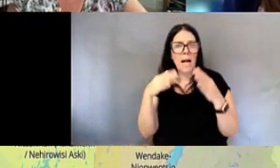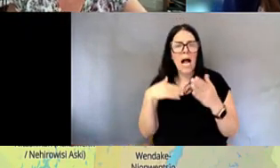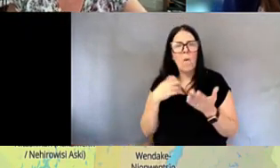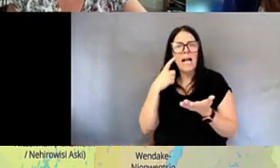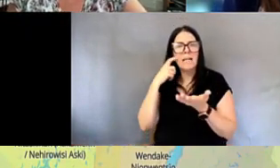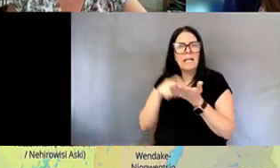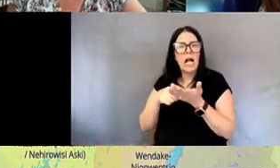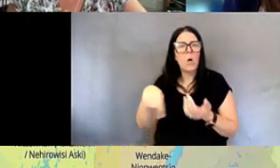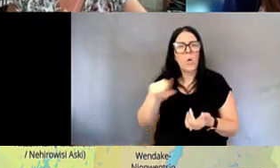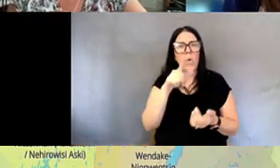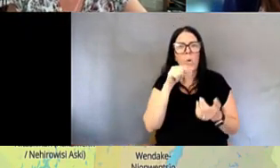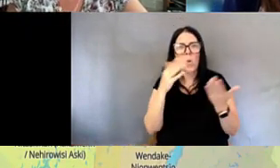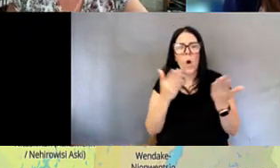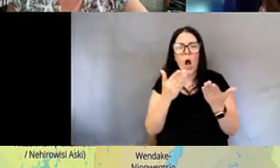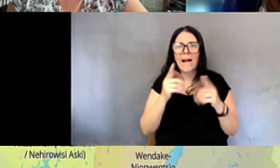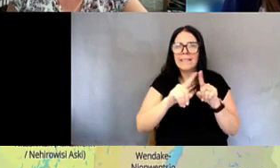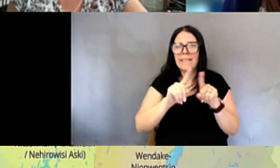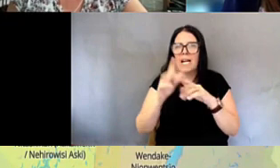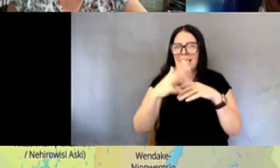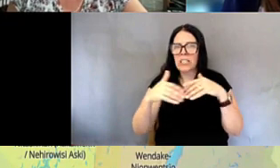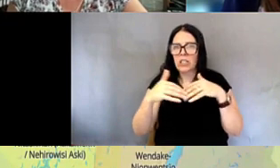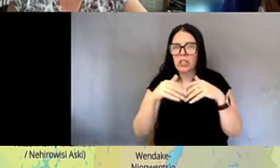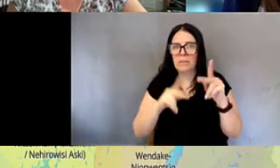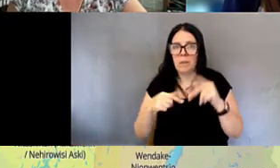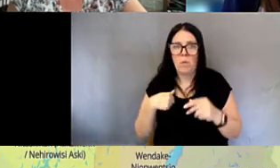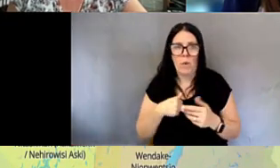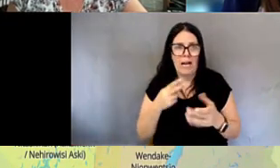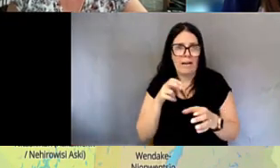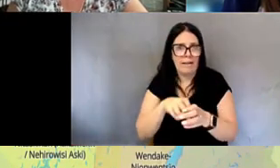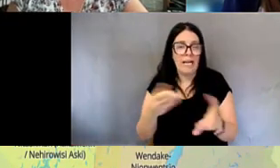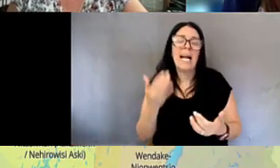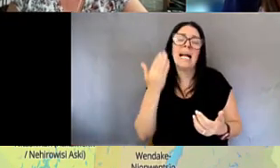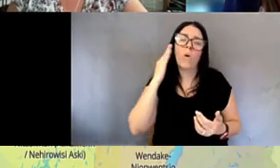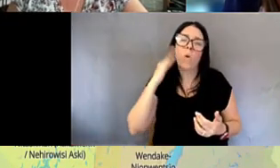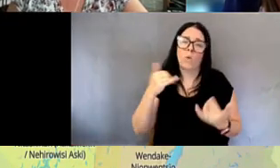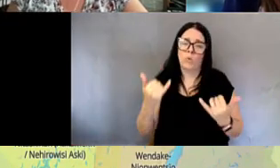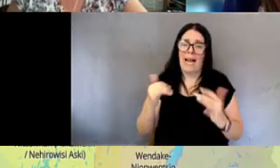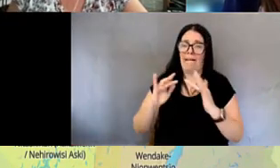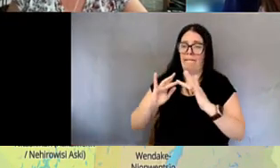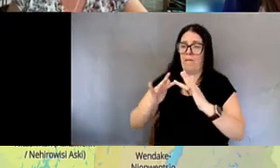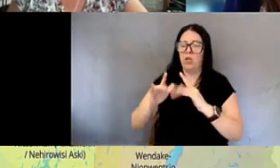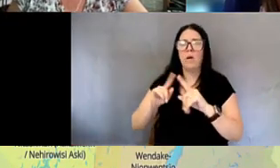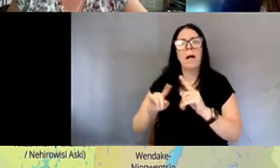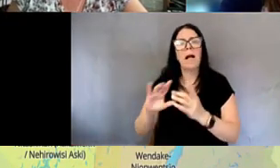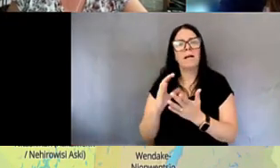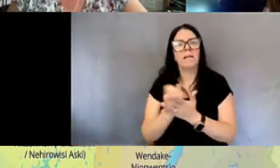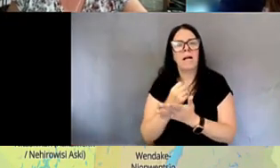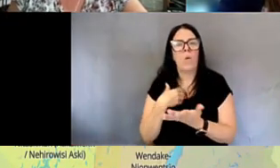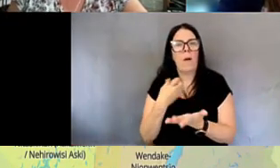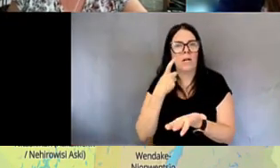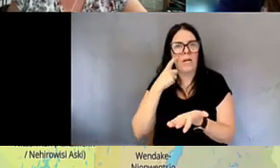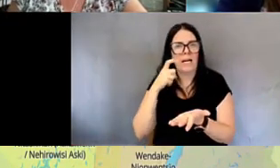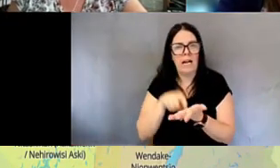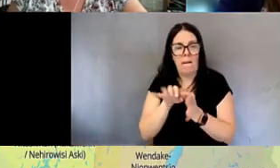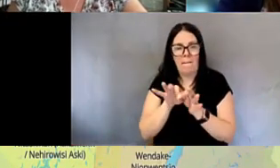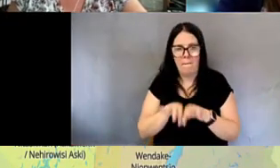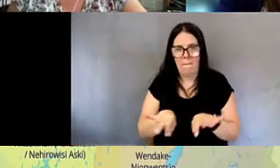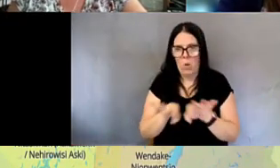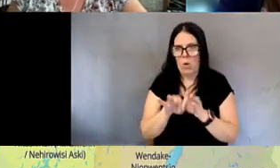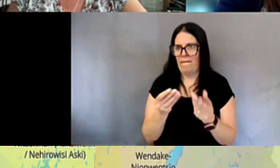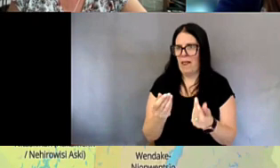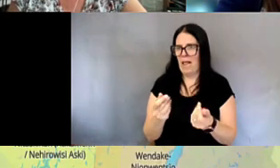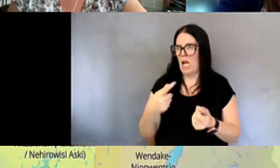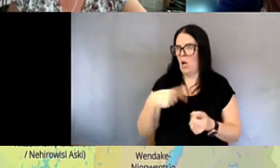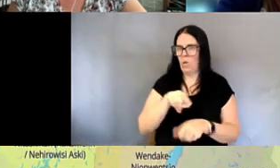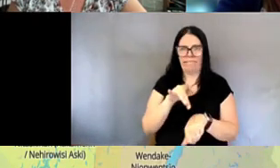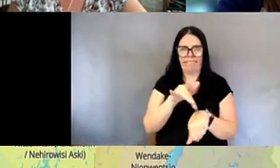we are on today. While we meet today on a virtual platform, we would like to take a moment to acknowledge the importance of the lands which we